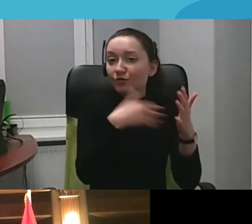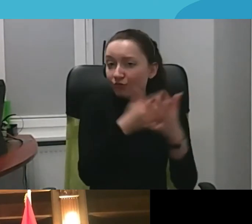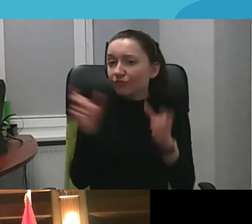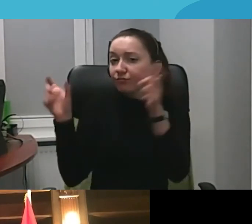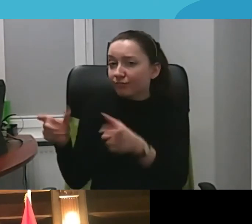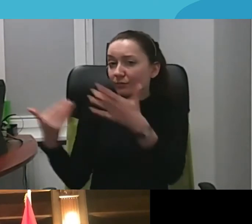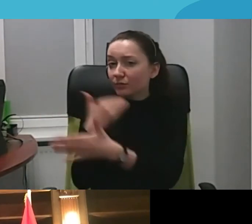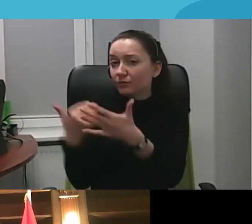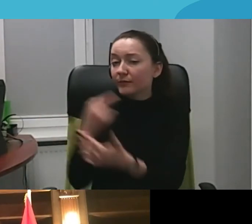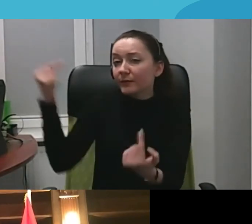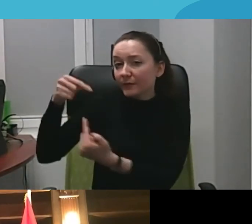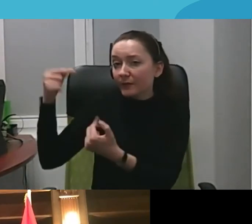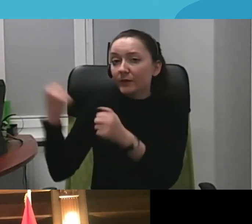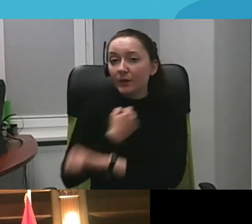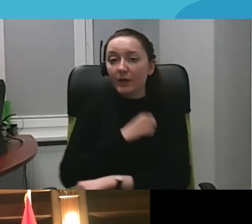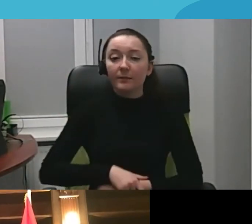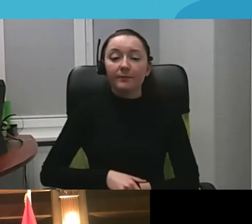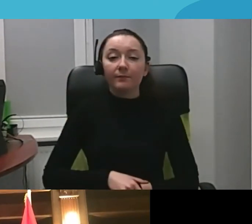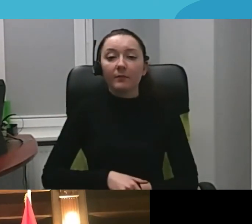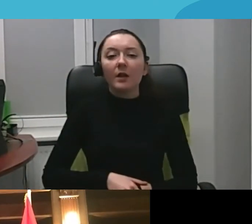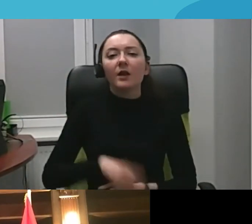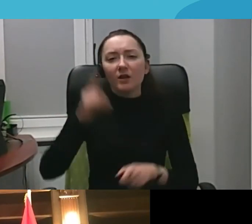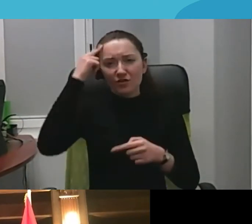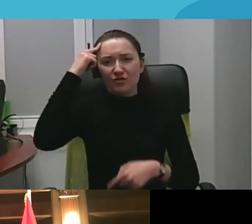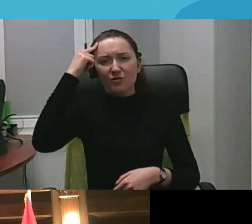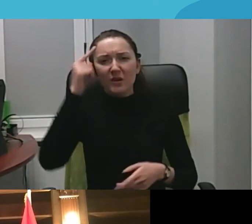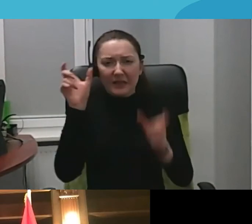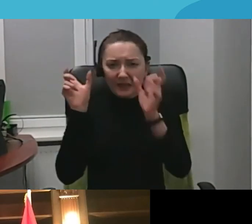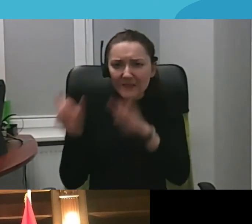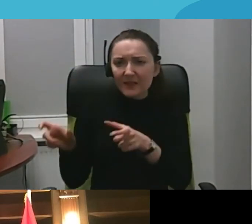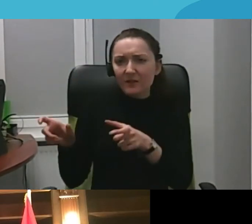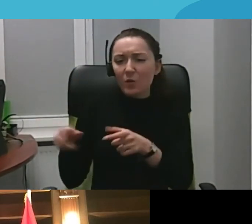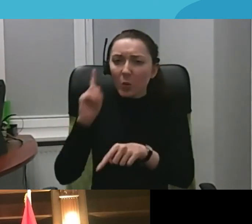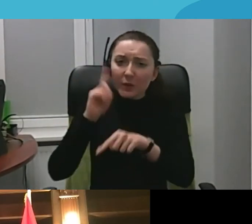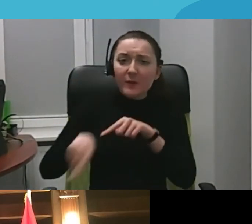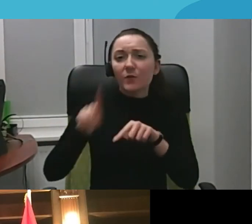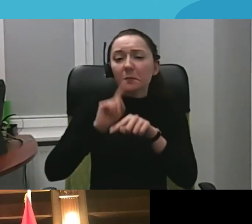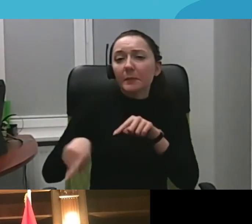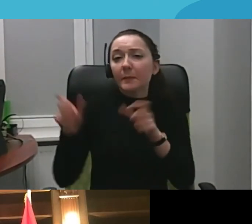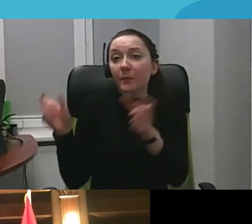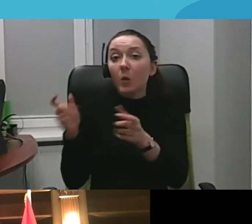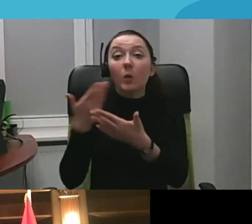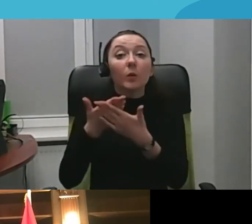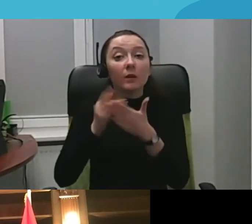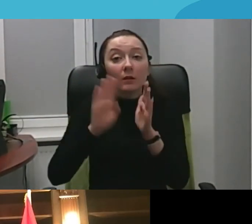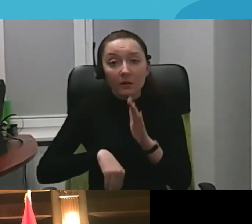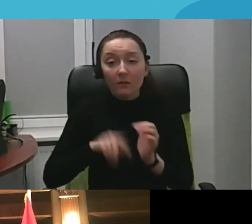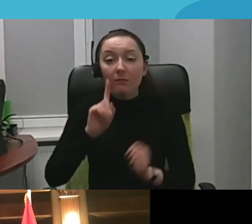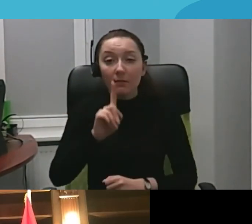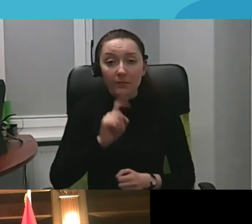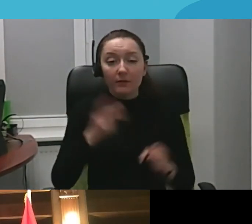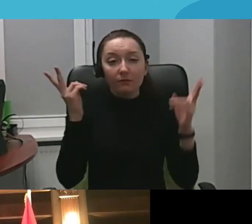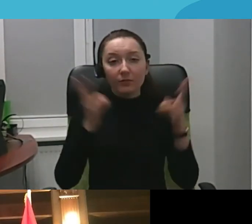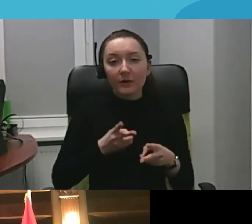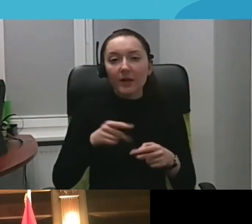rolling out and going, boy, what's taking so long? But I do want to say that if you're going to impose sanctions, you want them to stick. And you want to make